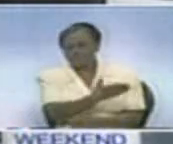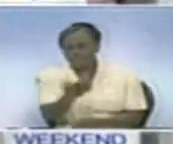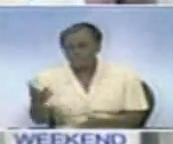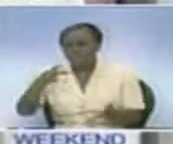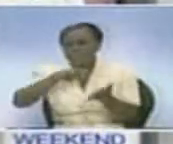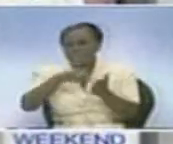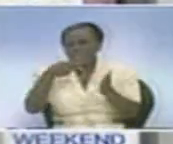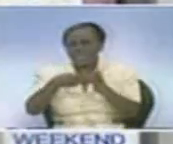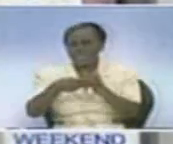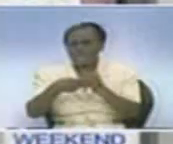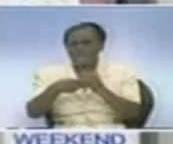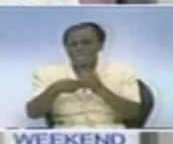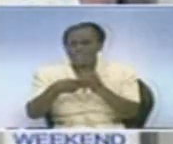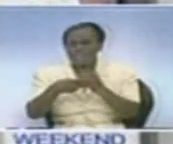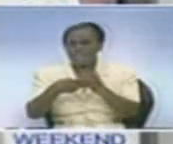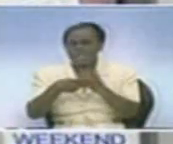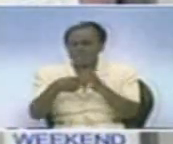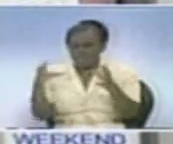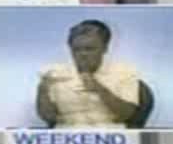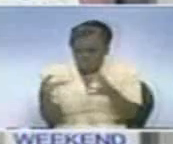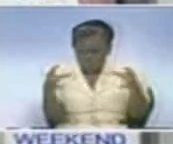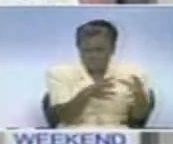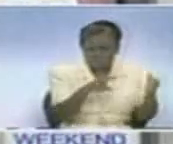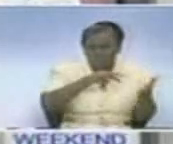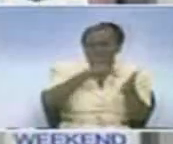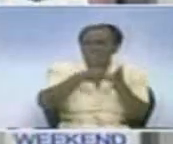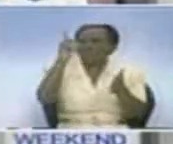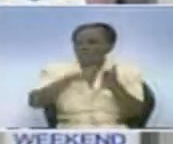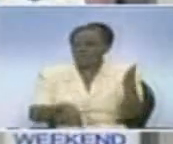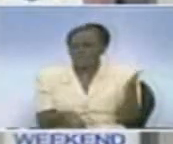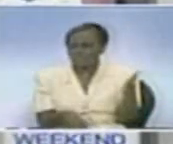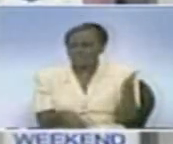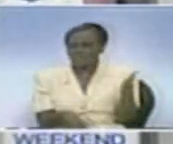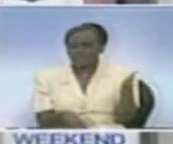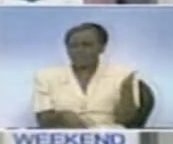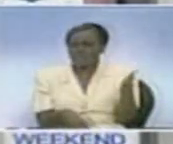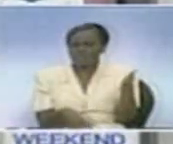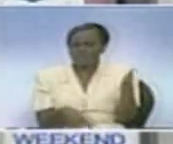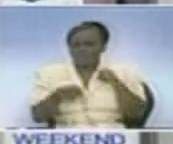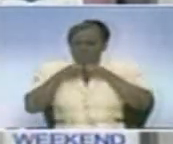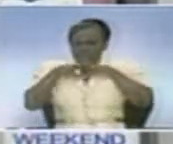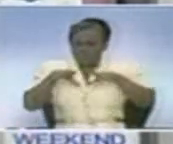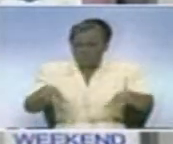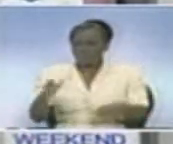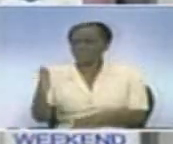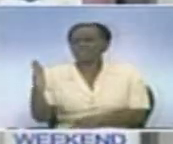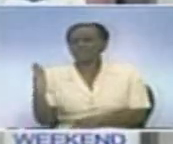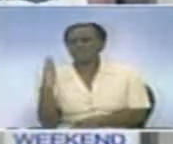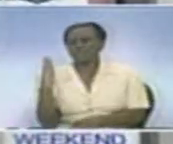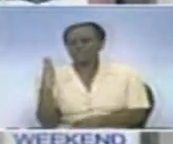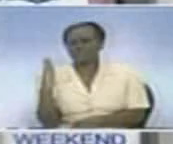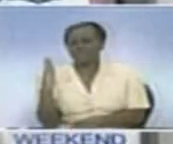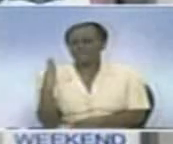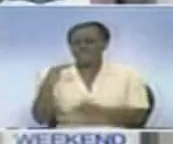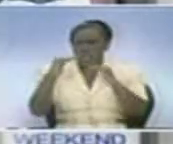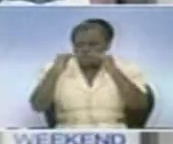meaning of those clusters? Clusters. You know what you're saying? Devolve security to the